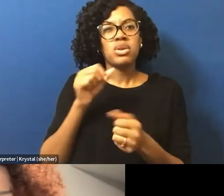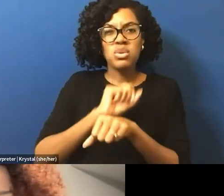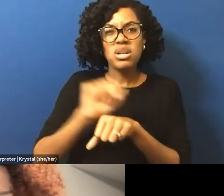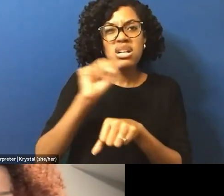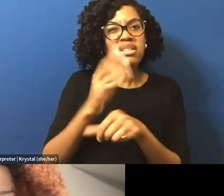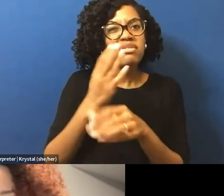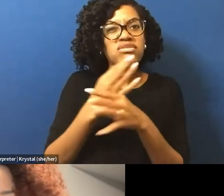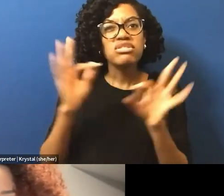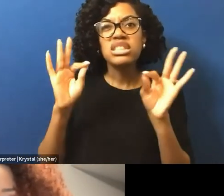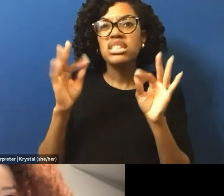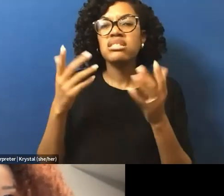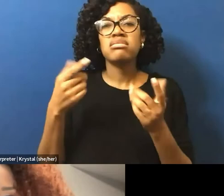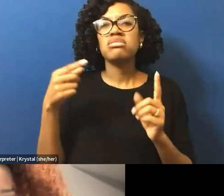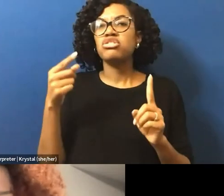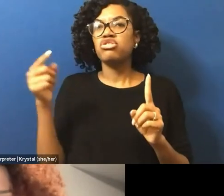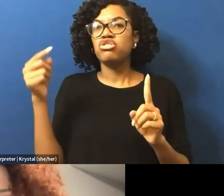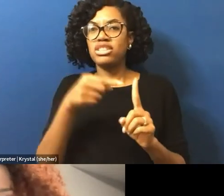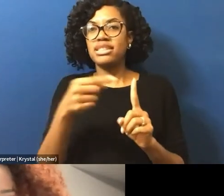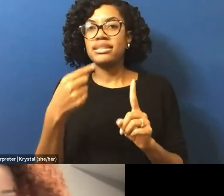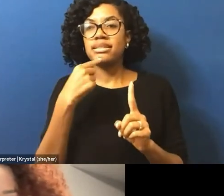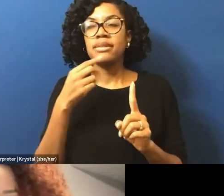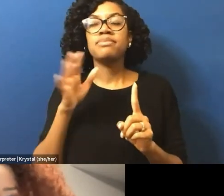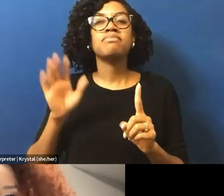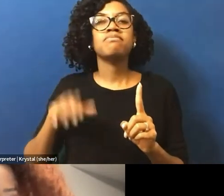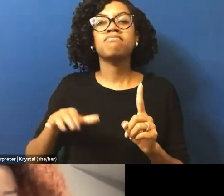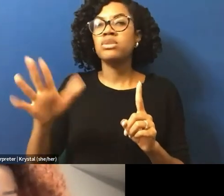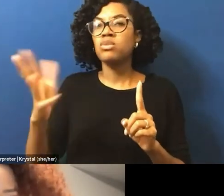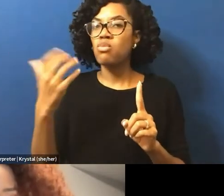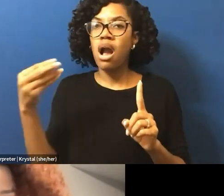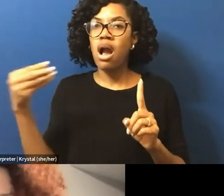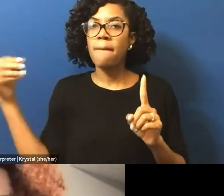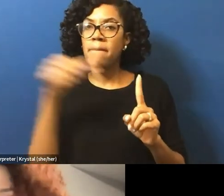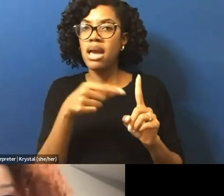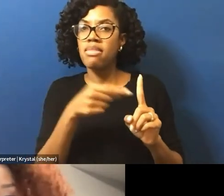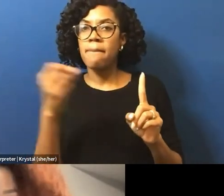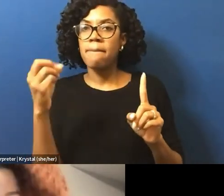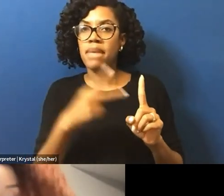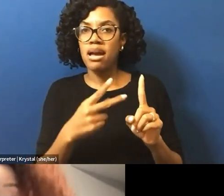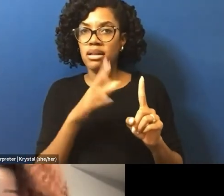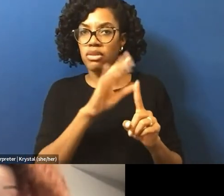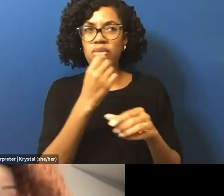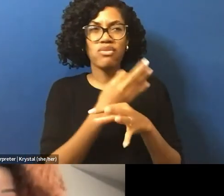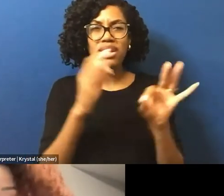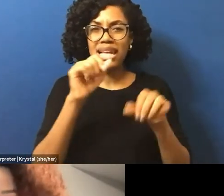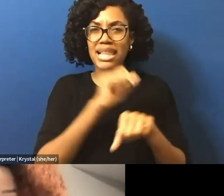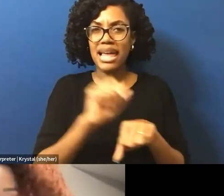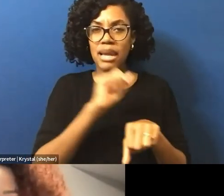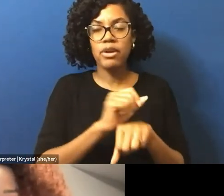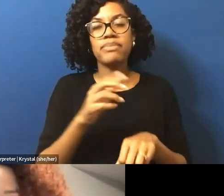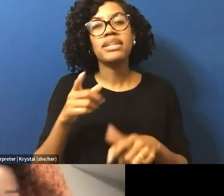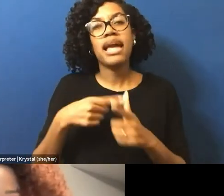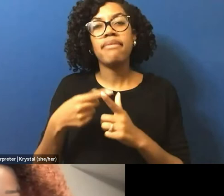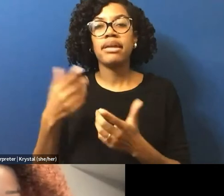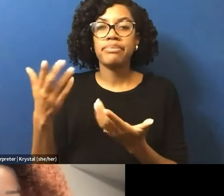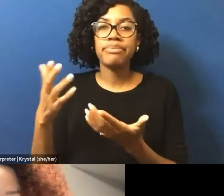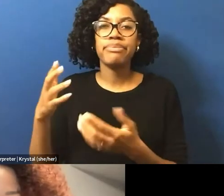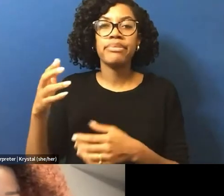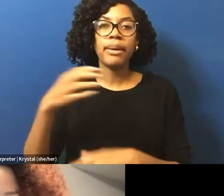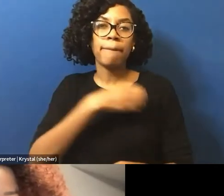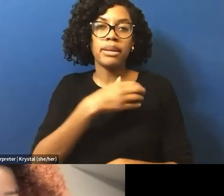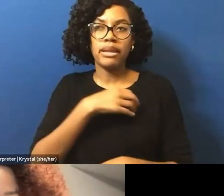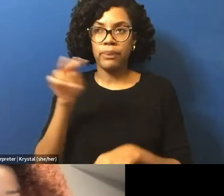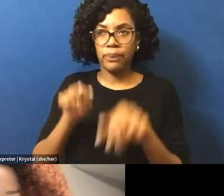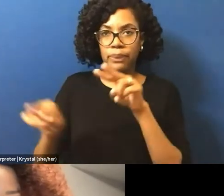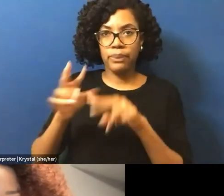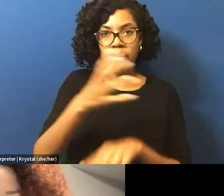She was caught up on mail fraud charges, as the government is wont to do, if you see a theme here. And the movement kind of died out for a